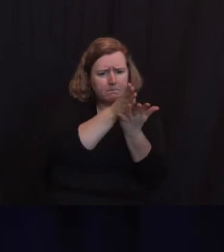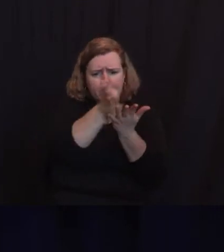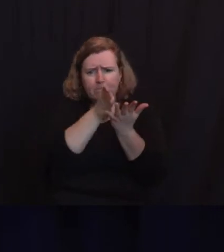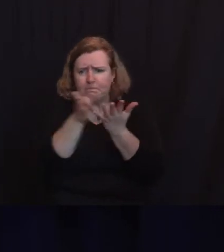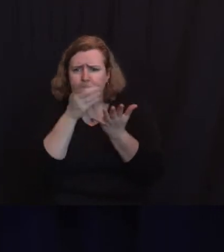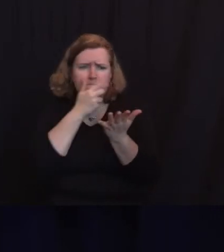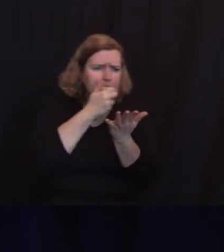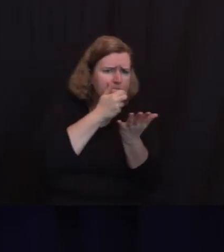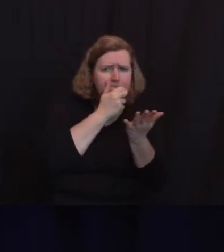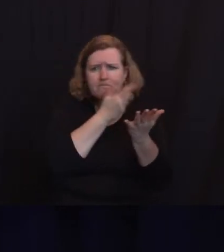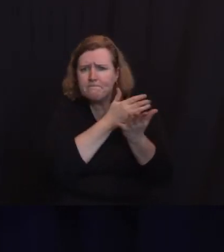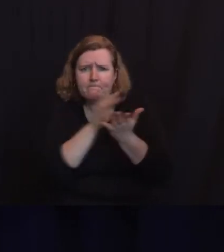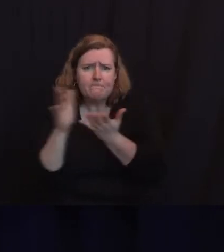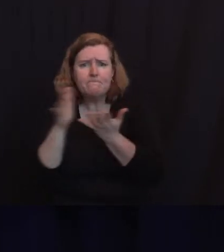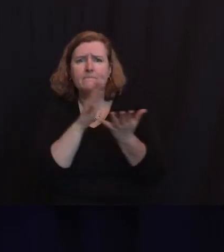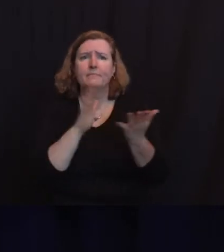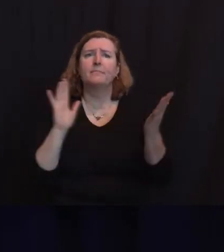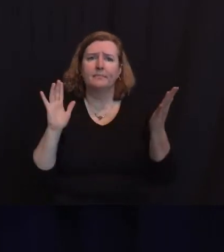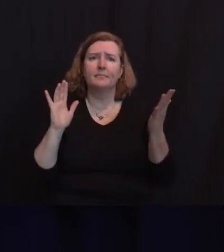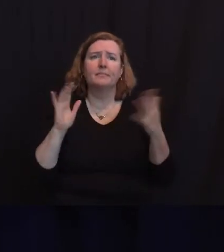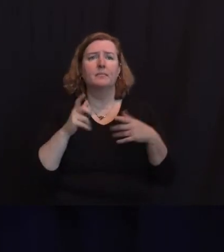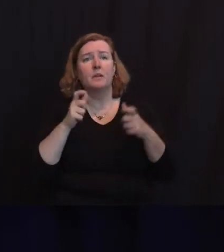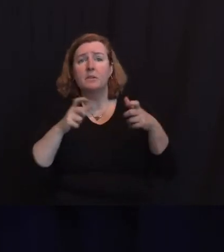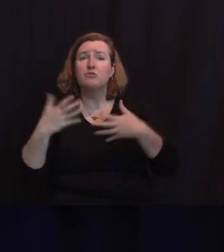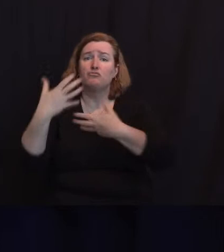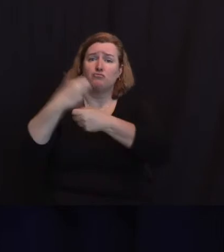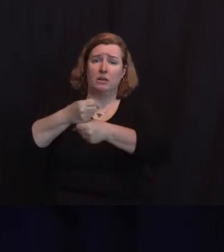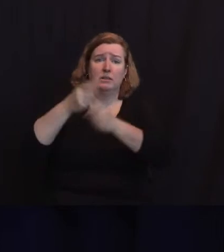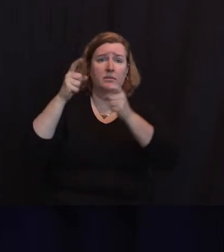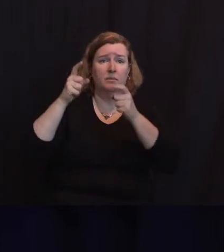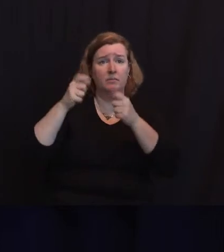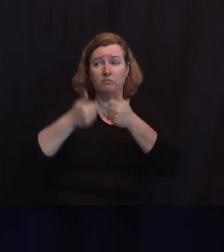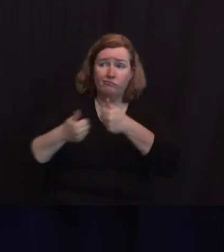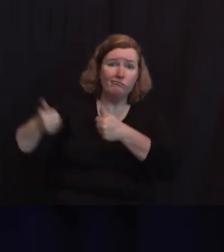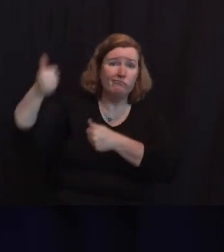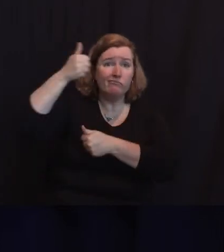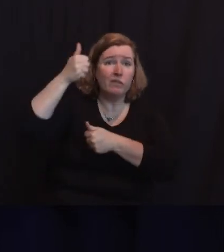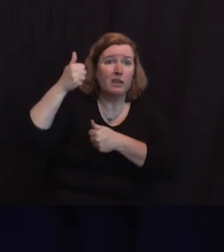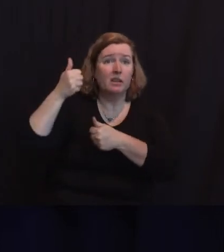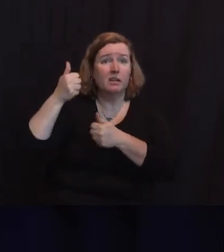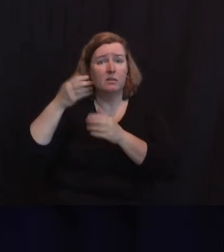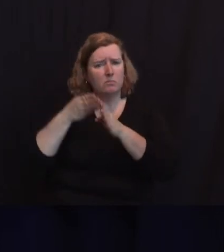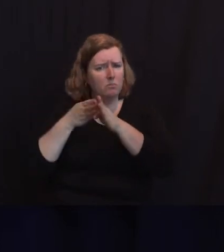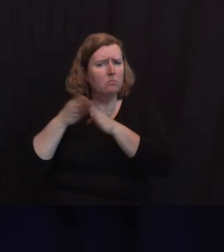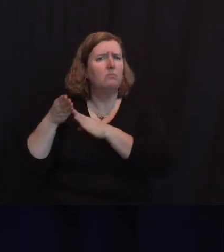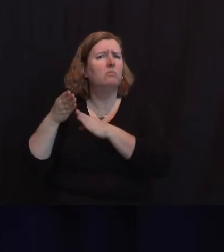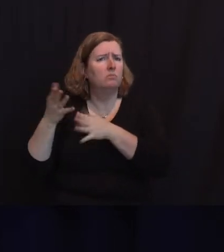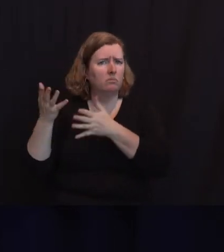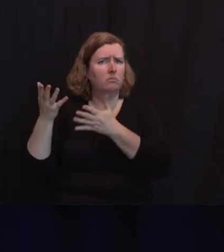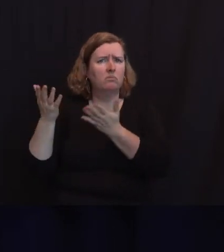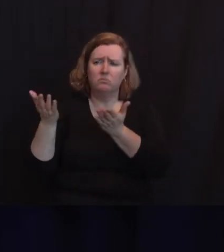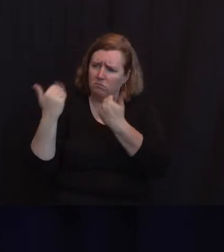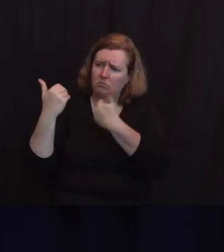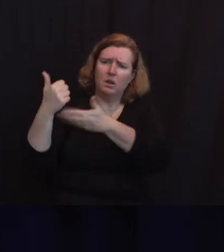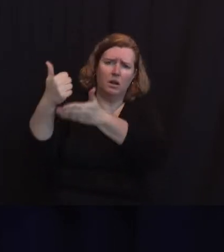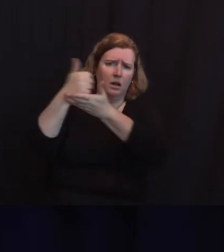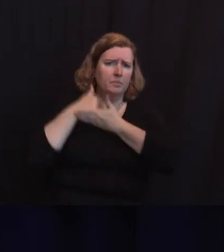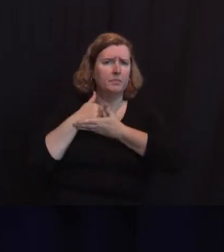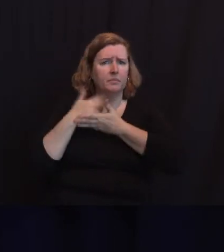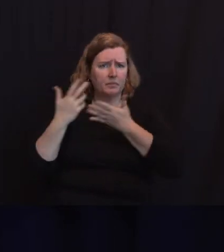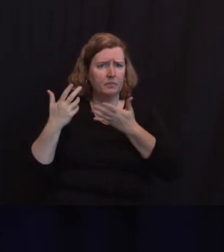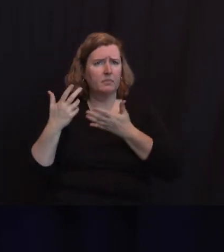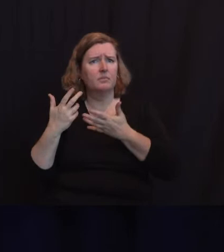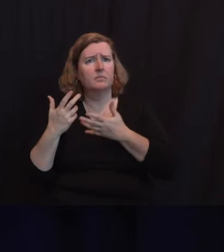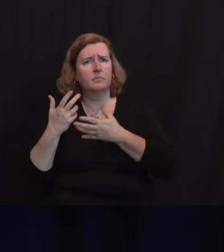those trusted community officials and professionals to help. So, for example,